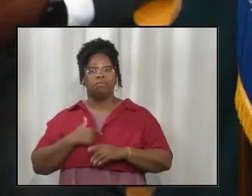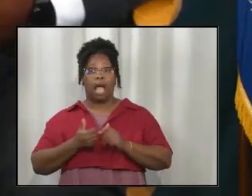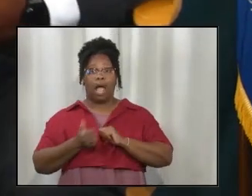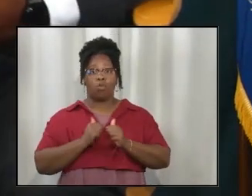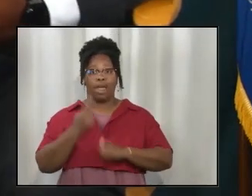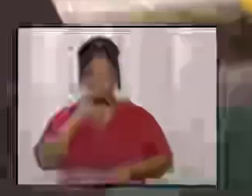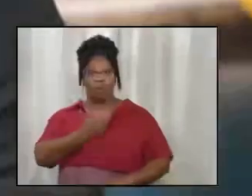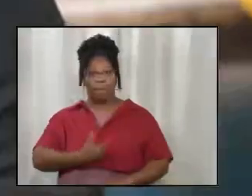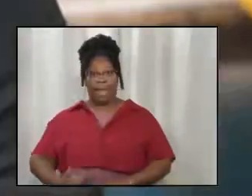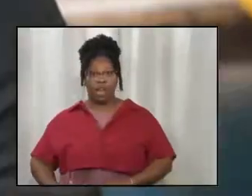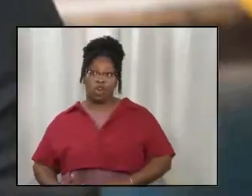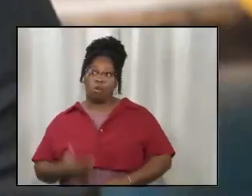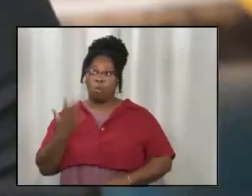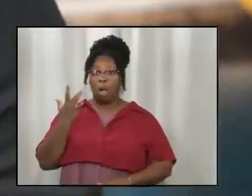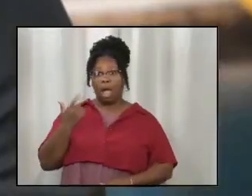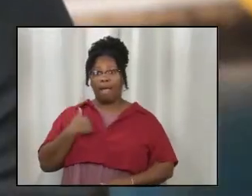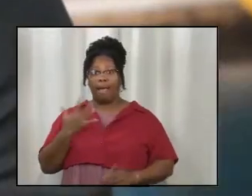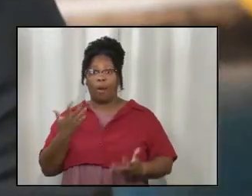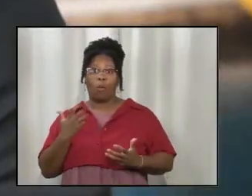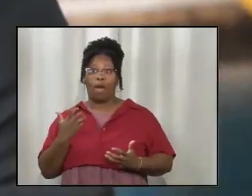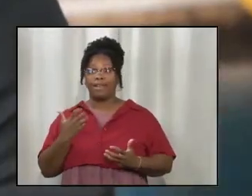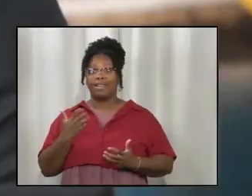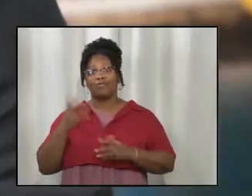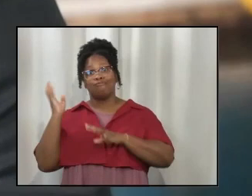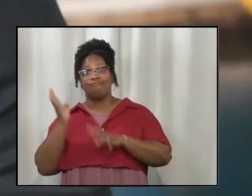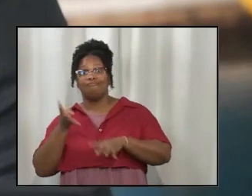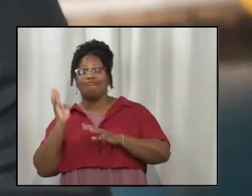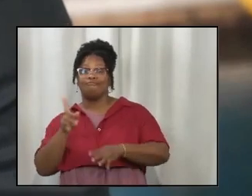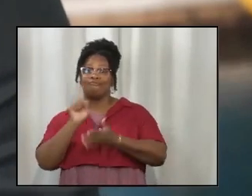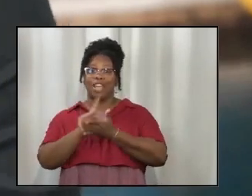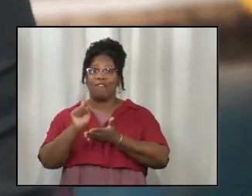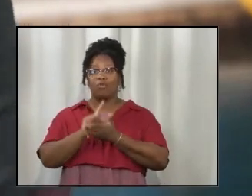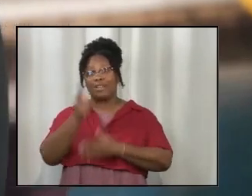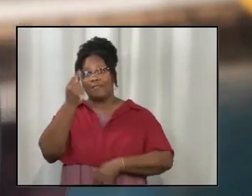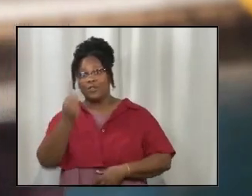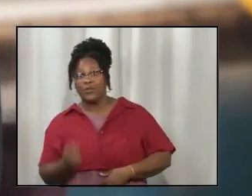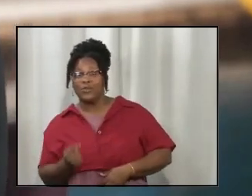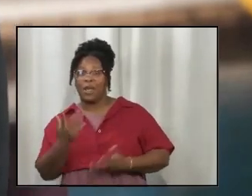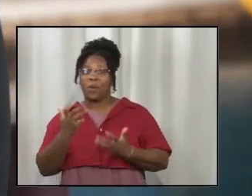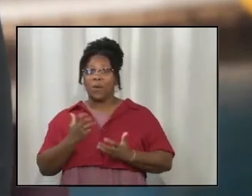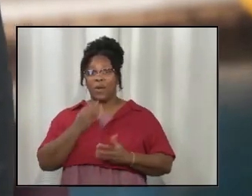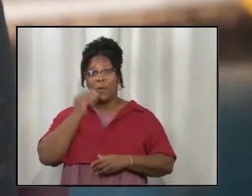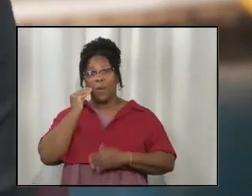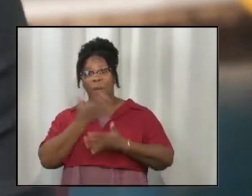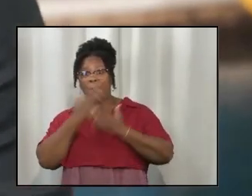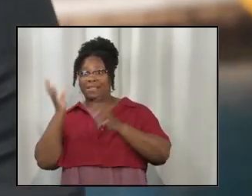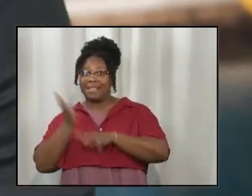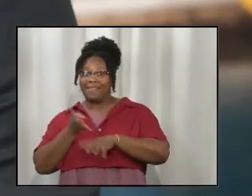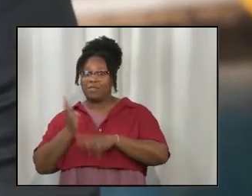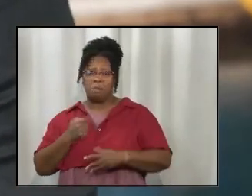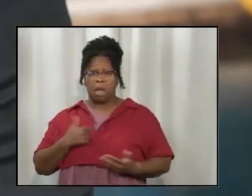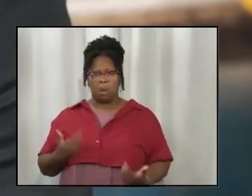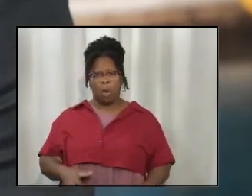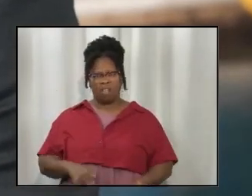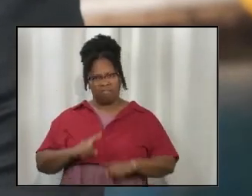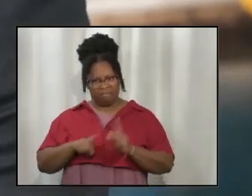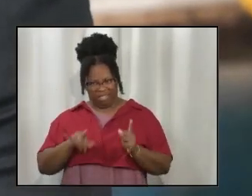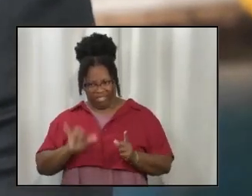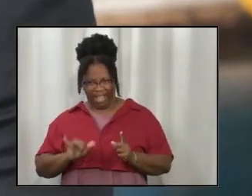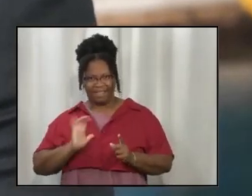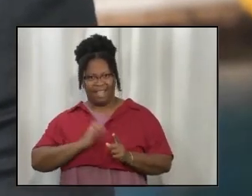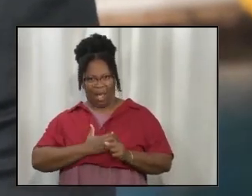I wanted to, do a homeless live stream on homelessness every Tuesday, but that's the job that we need to do because it's hard